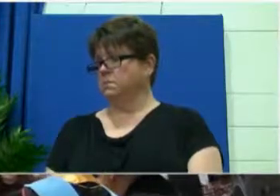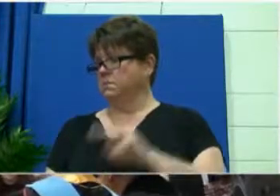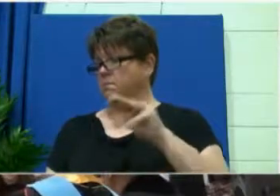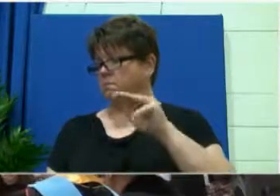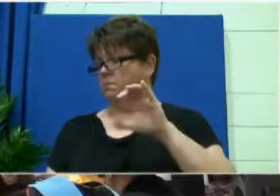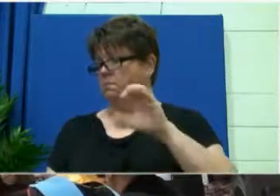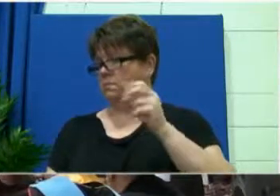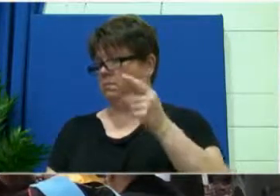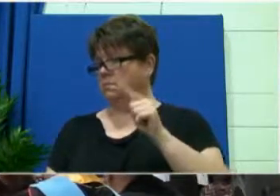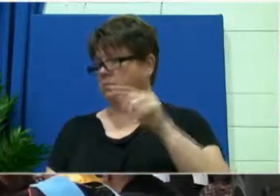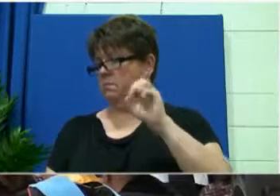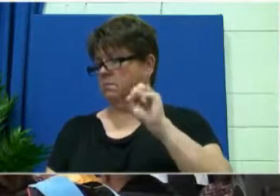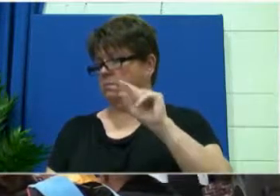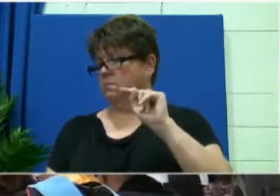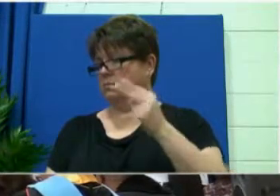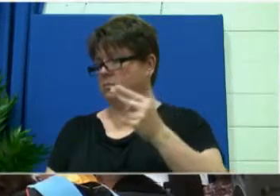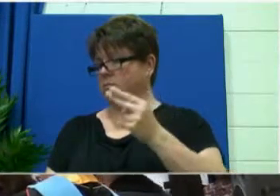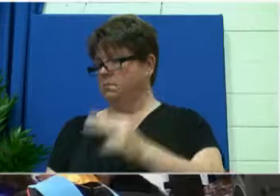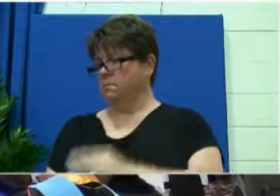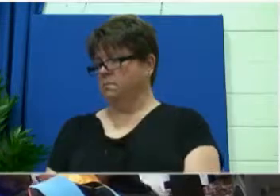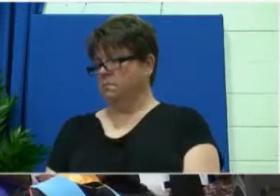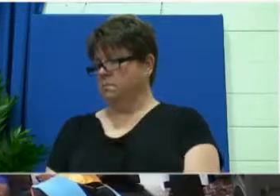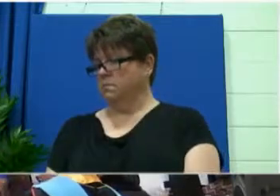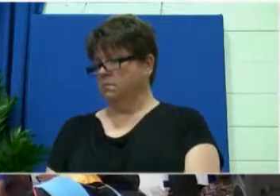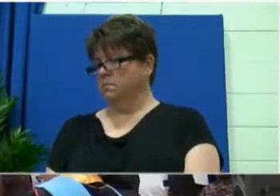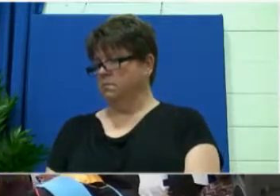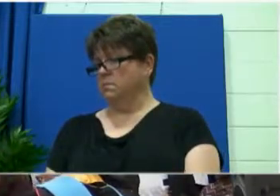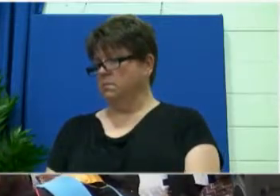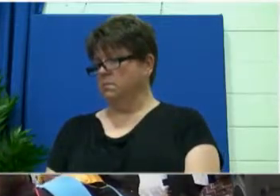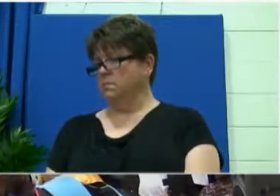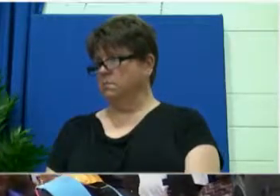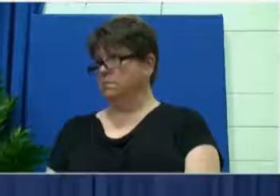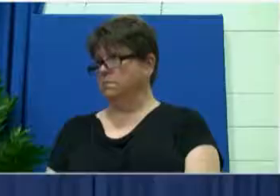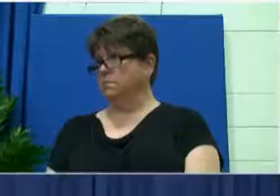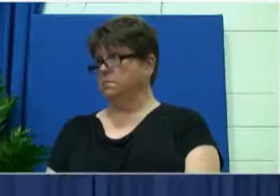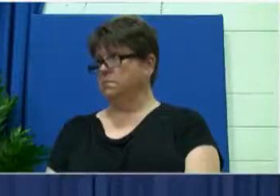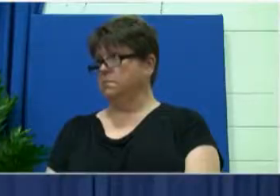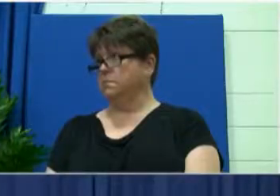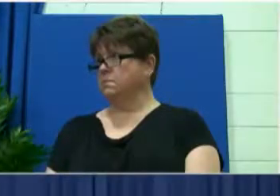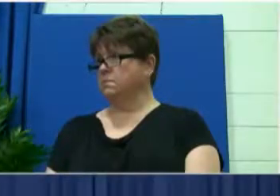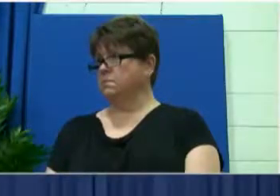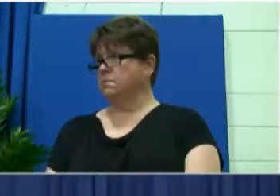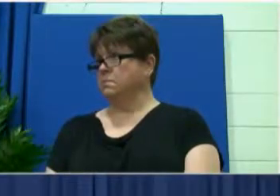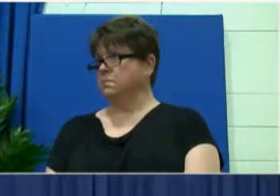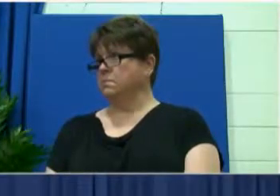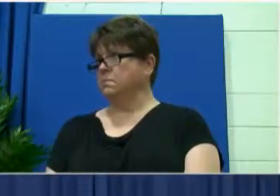Michael Paul Smith, Associate in Applied Science, Network Administration.